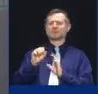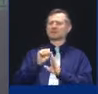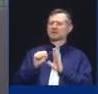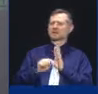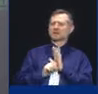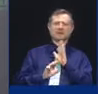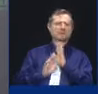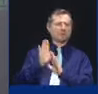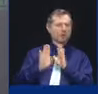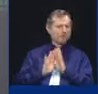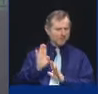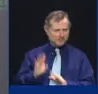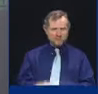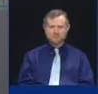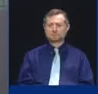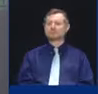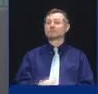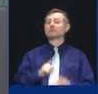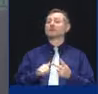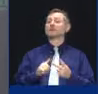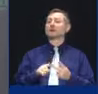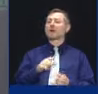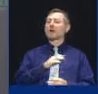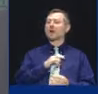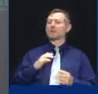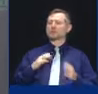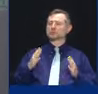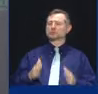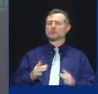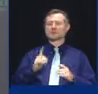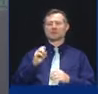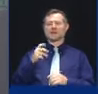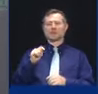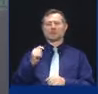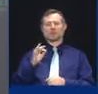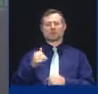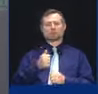Marie Therese Dominguez, Commissioner of the Department of Transportation.